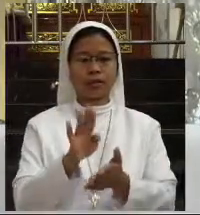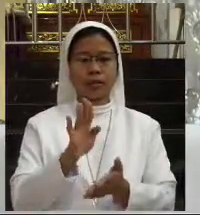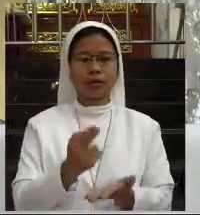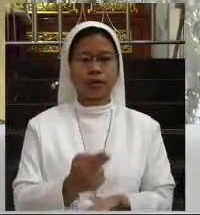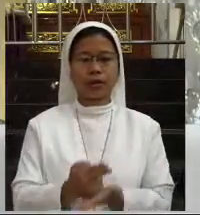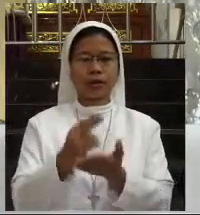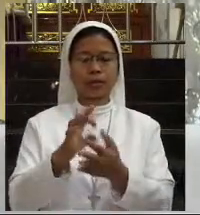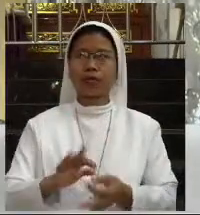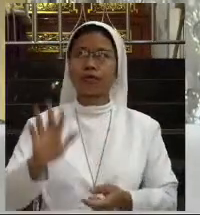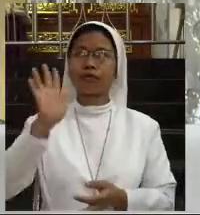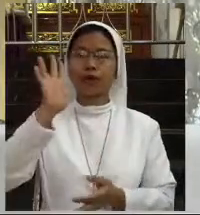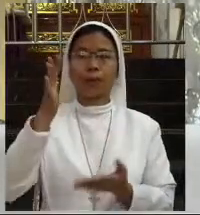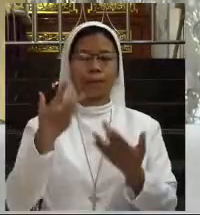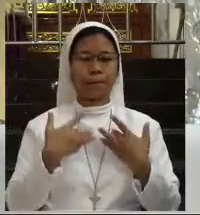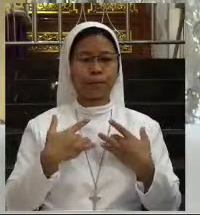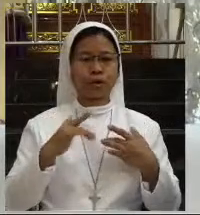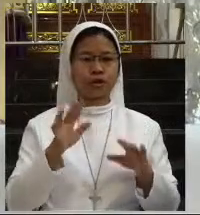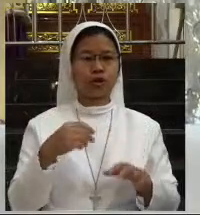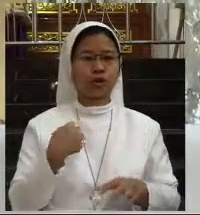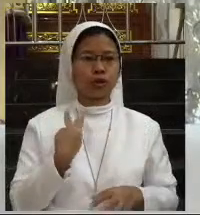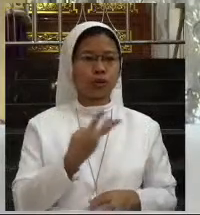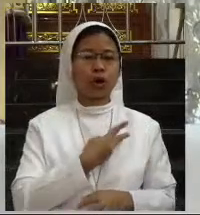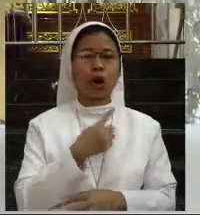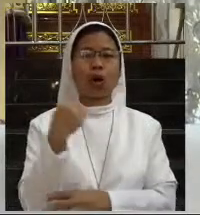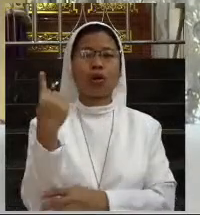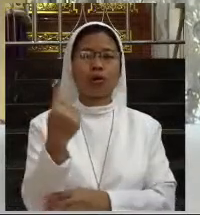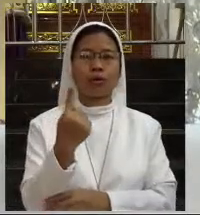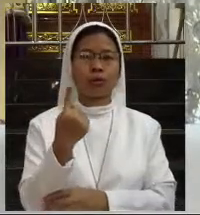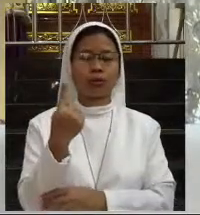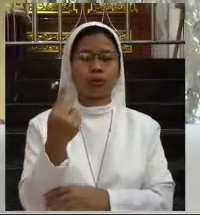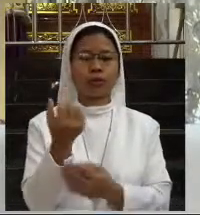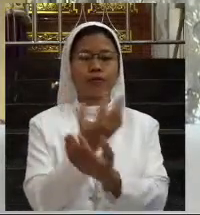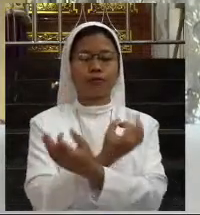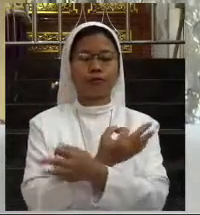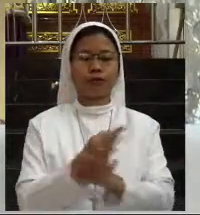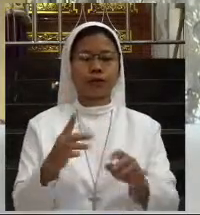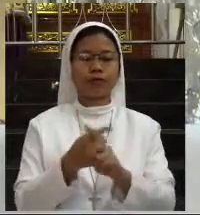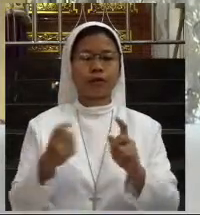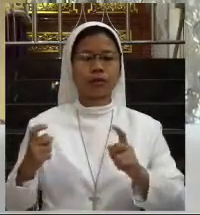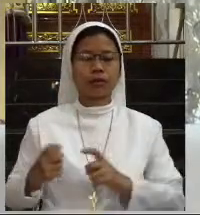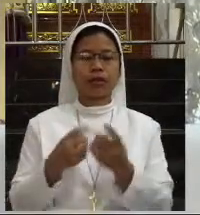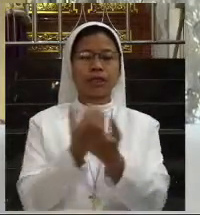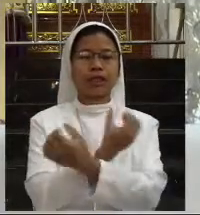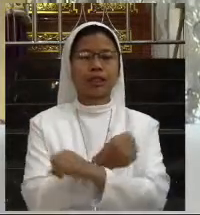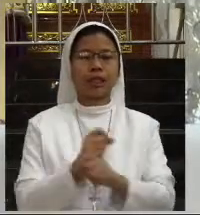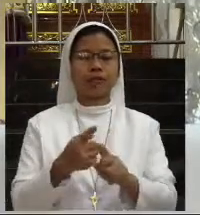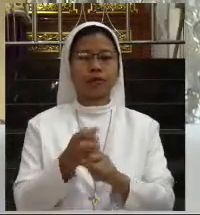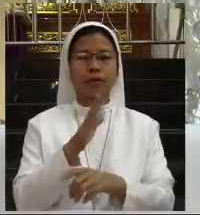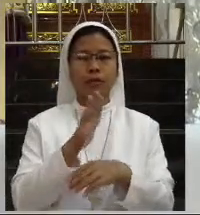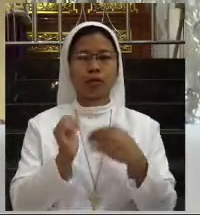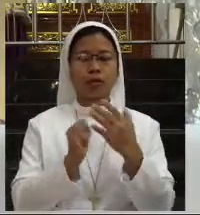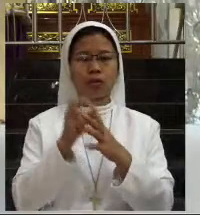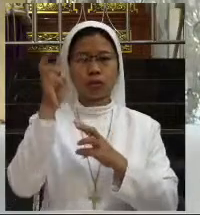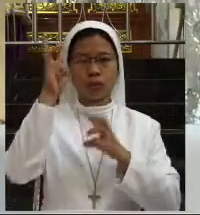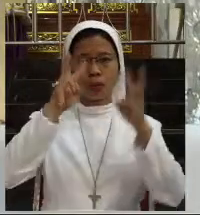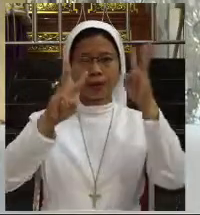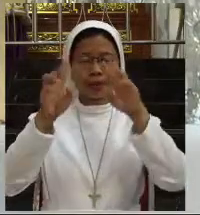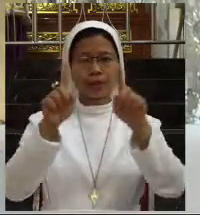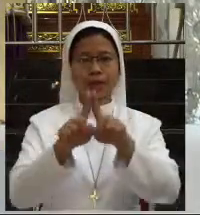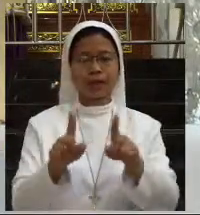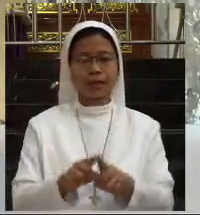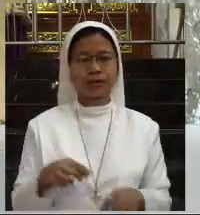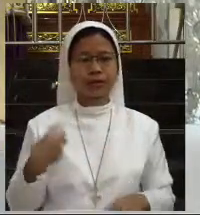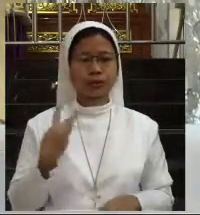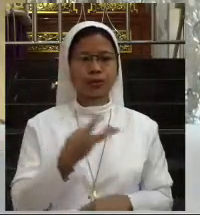your mercy, we may be always free from sin and safe from all distress, as